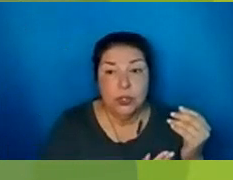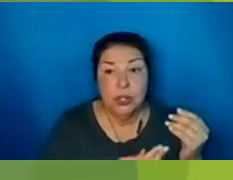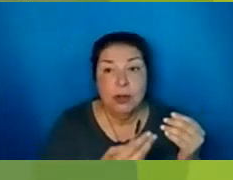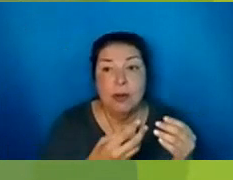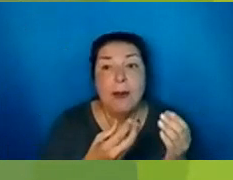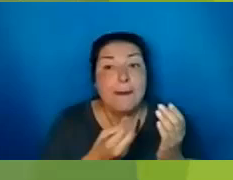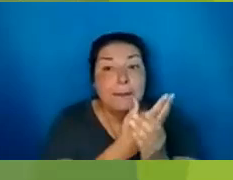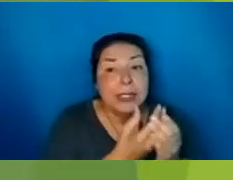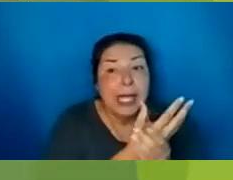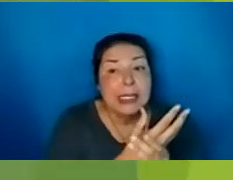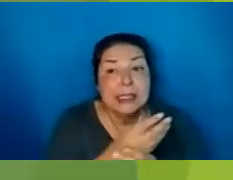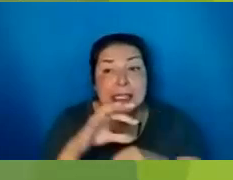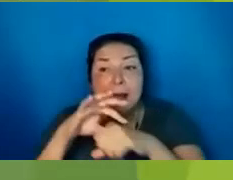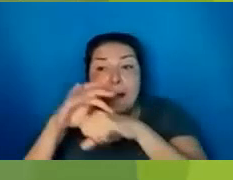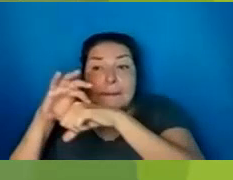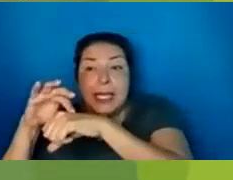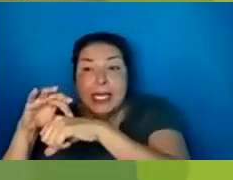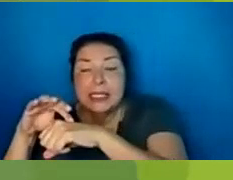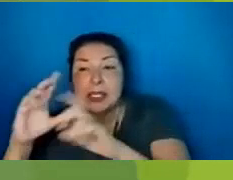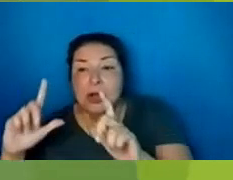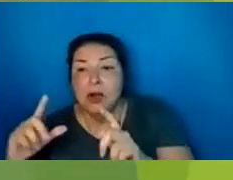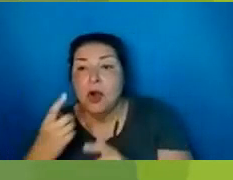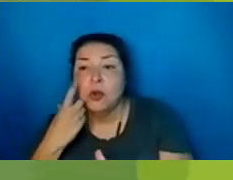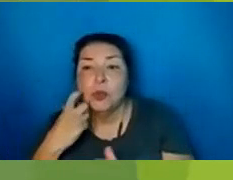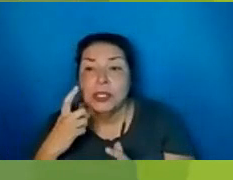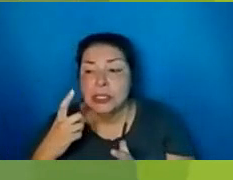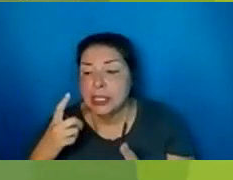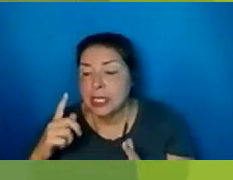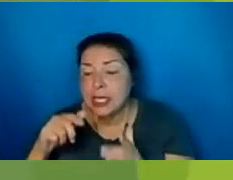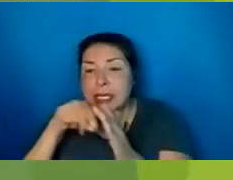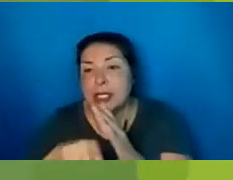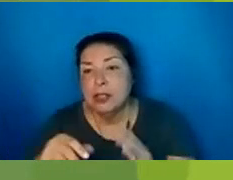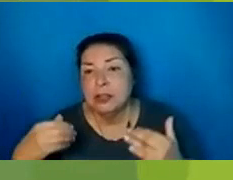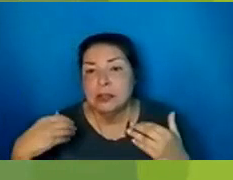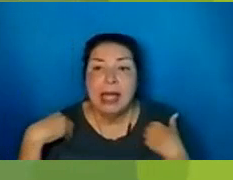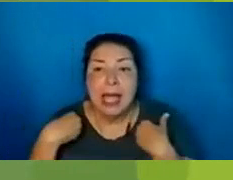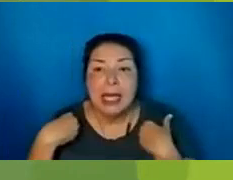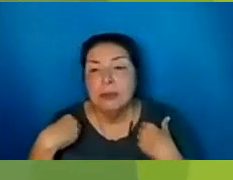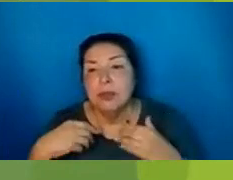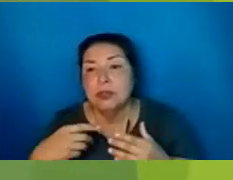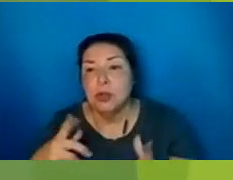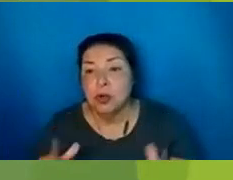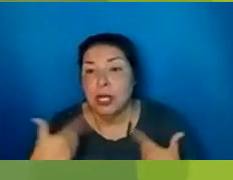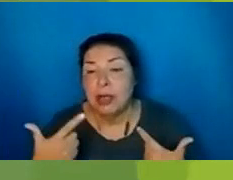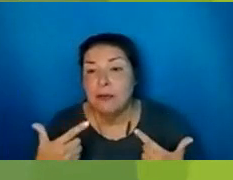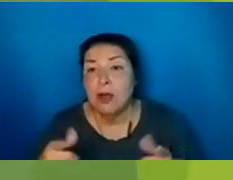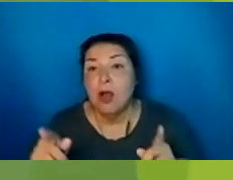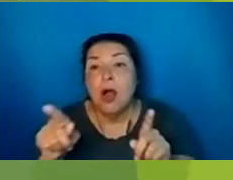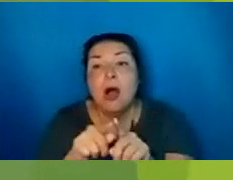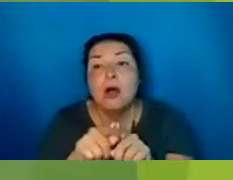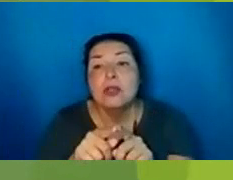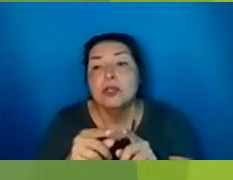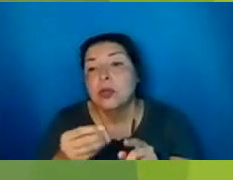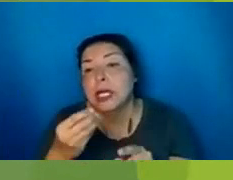eats live or recently killed animals. It also eats carrion or dead